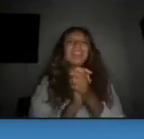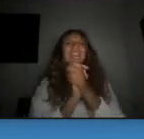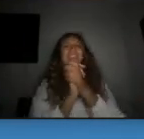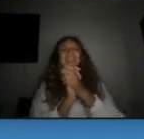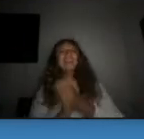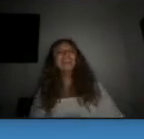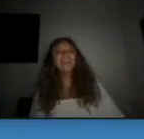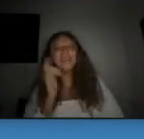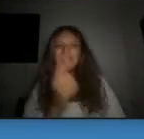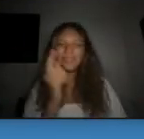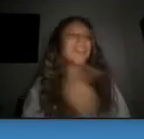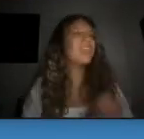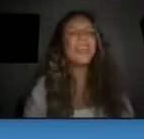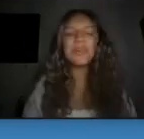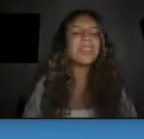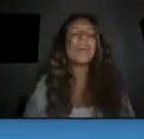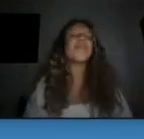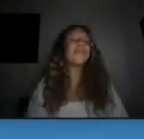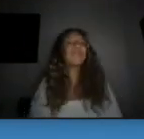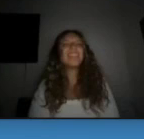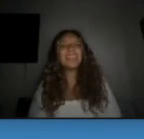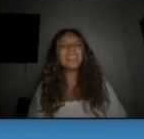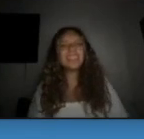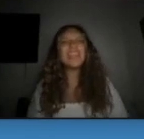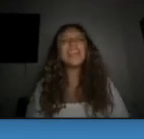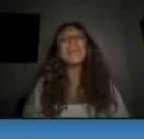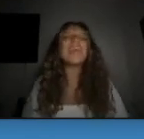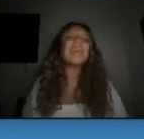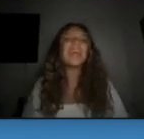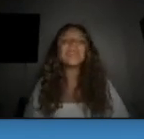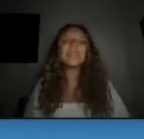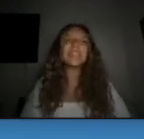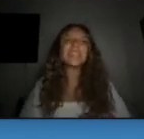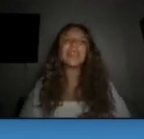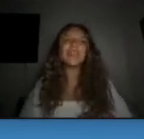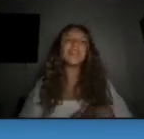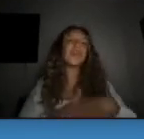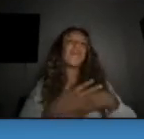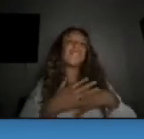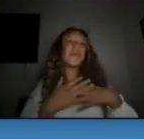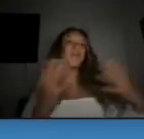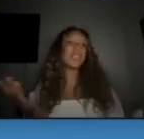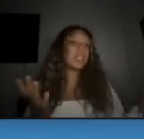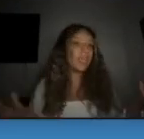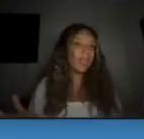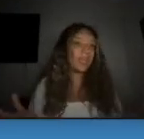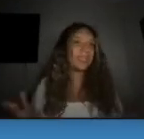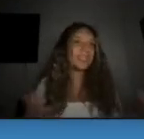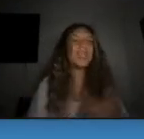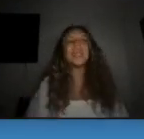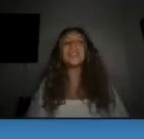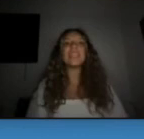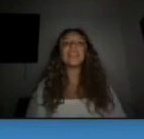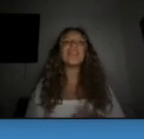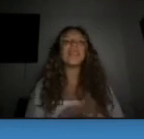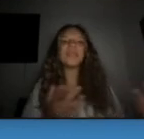she was late but you get the point did that and i just want to say sammy's we have reached the end